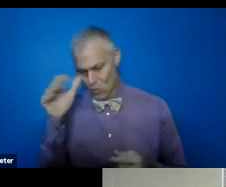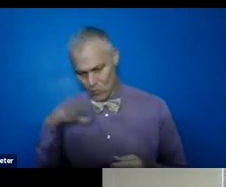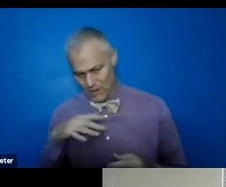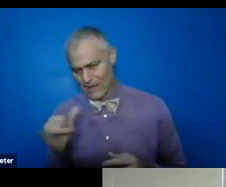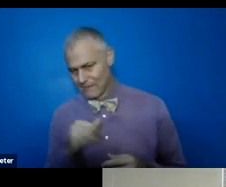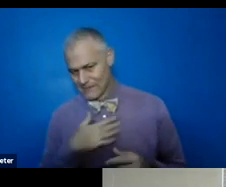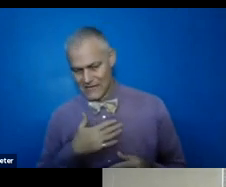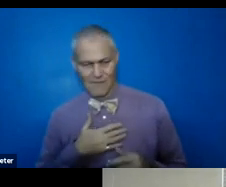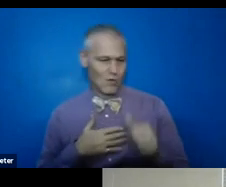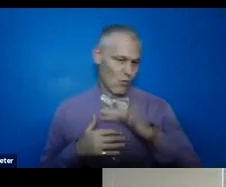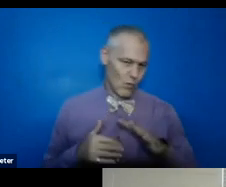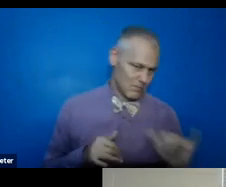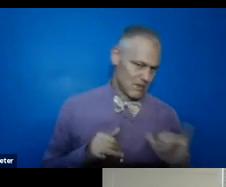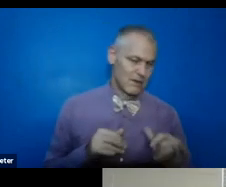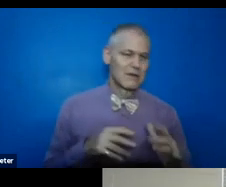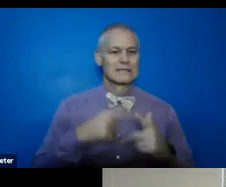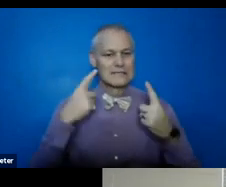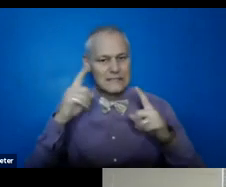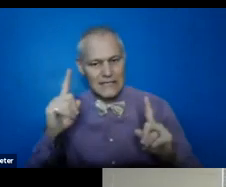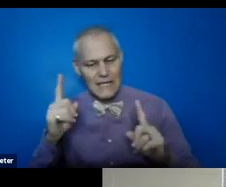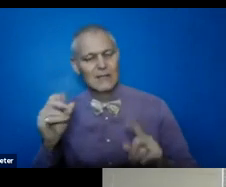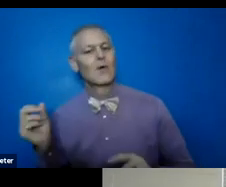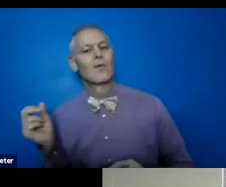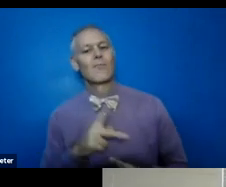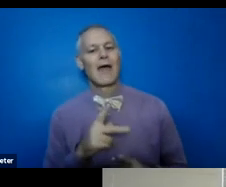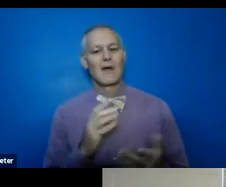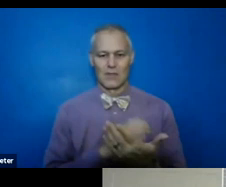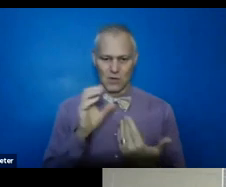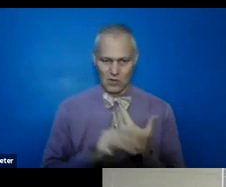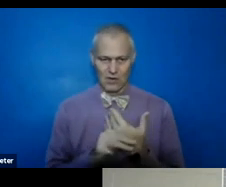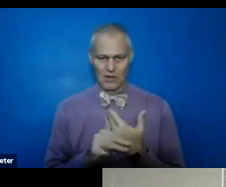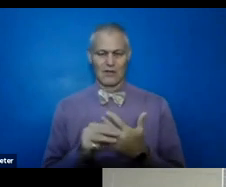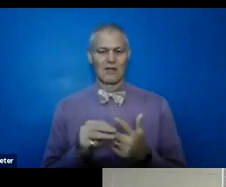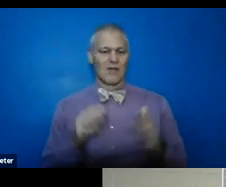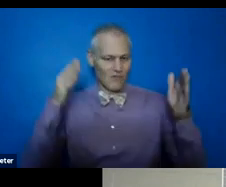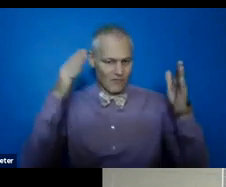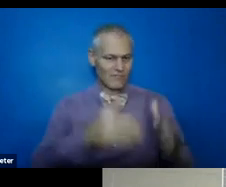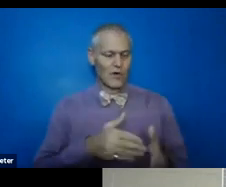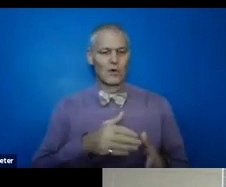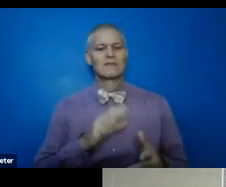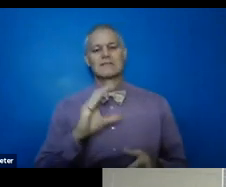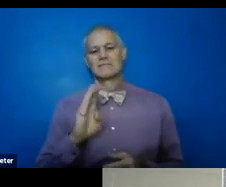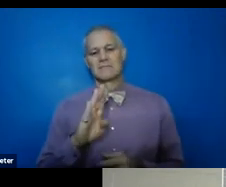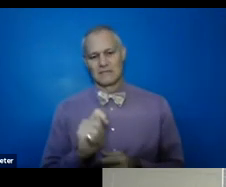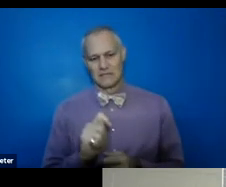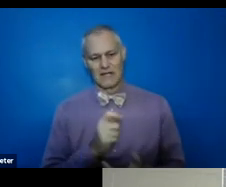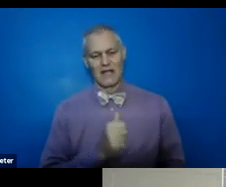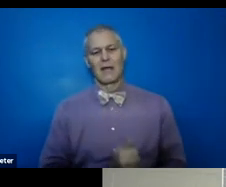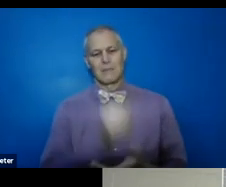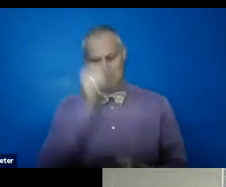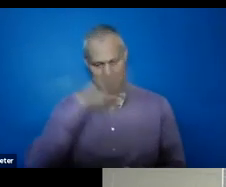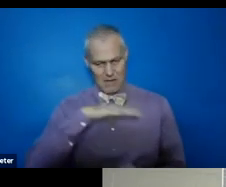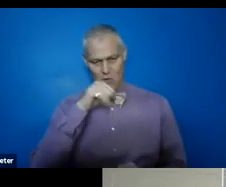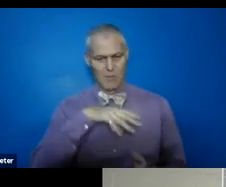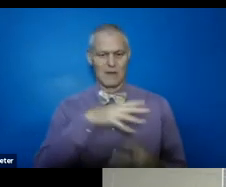had these successful experiences, to go back in with a curriculum that is focused on cognitive behavior and helping men and women heal inside